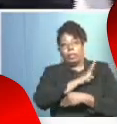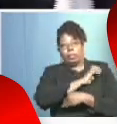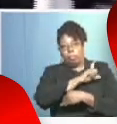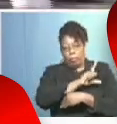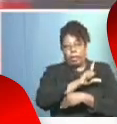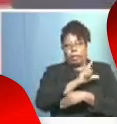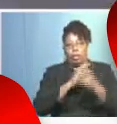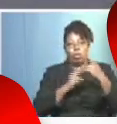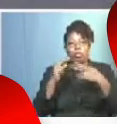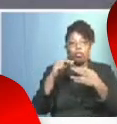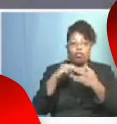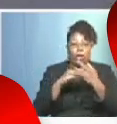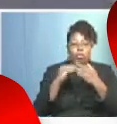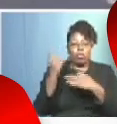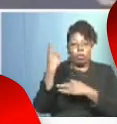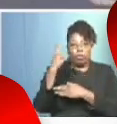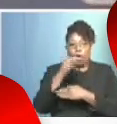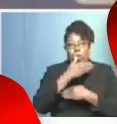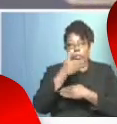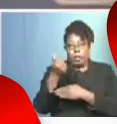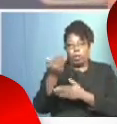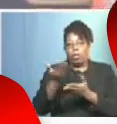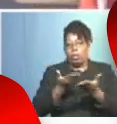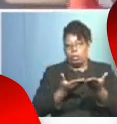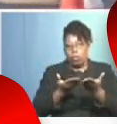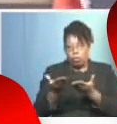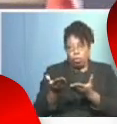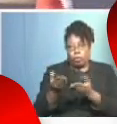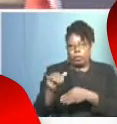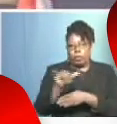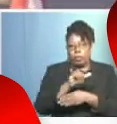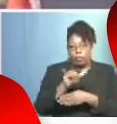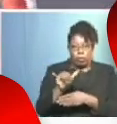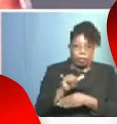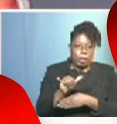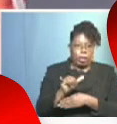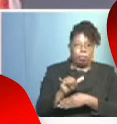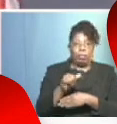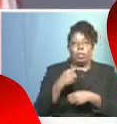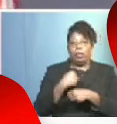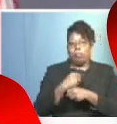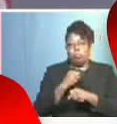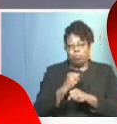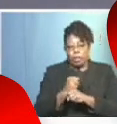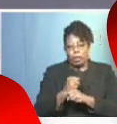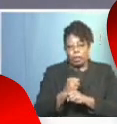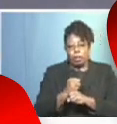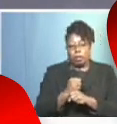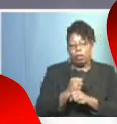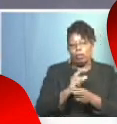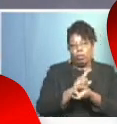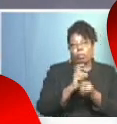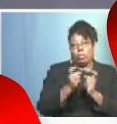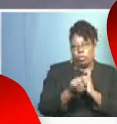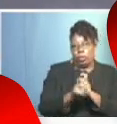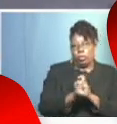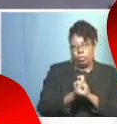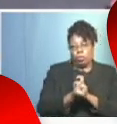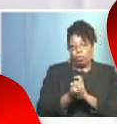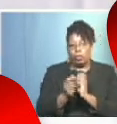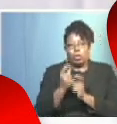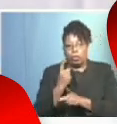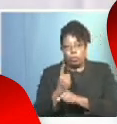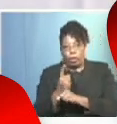restructuring for the cause of efficient and effective service while at the same time making some wrongs right.